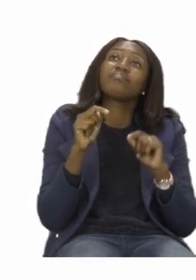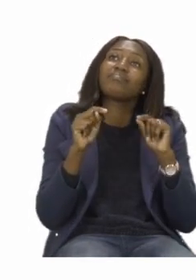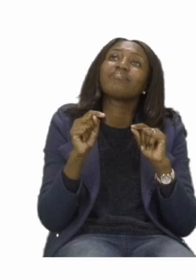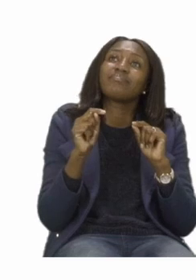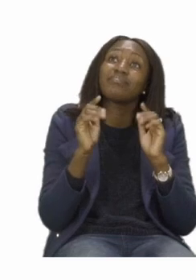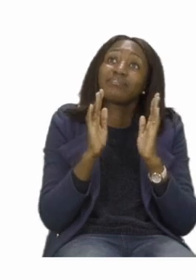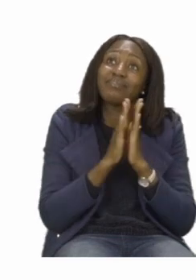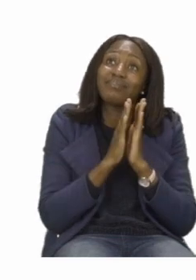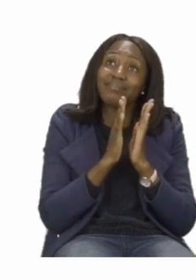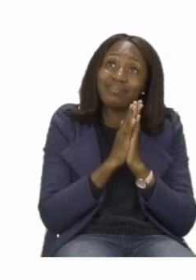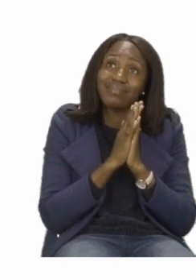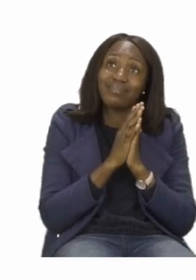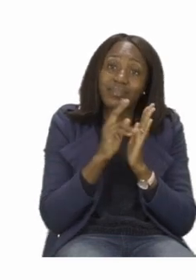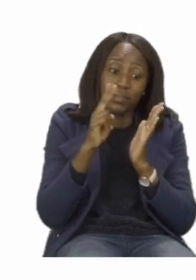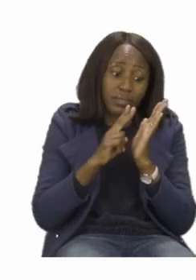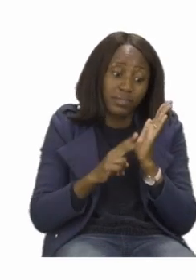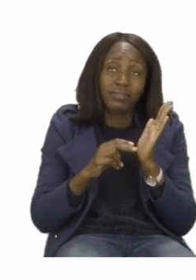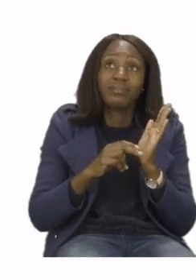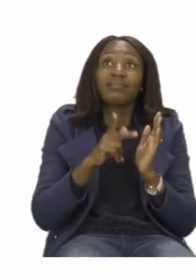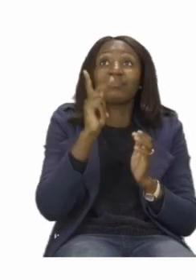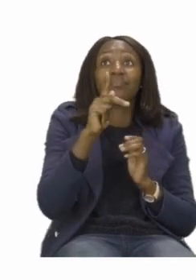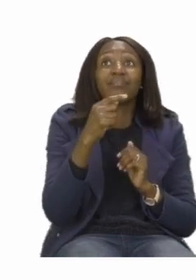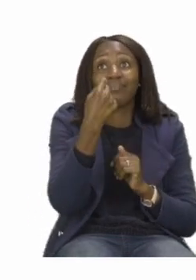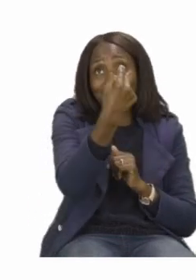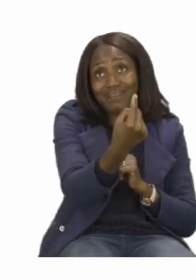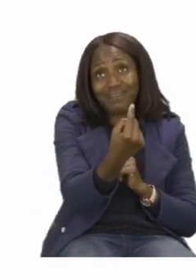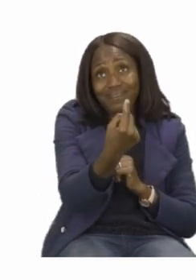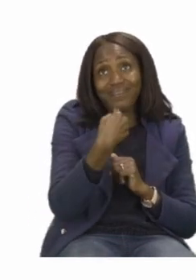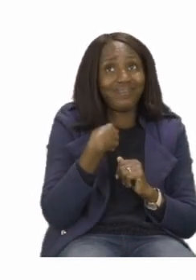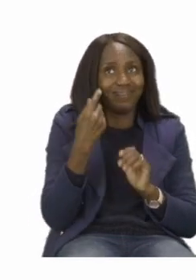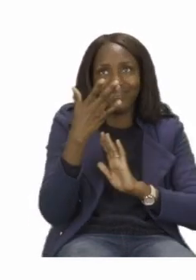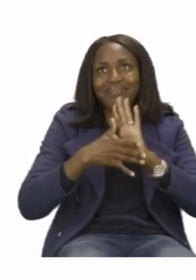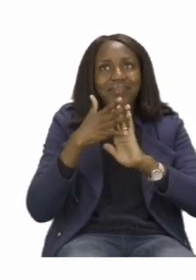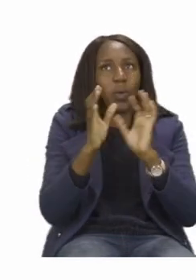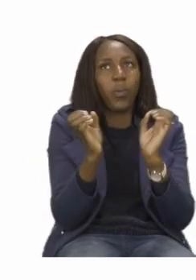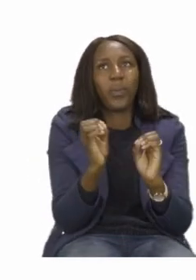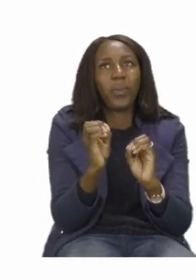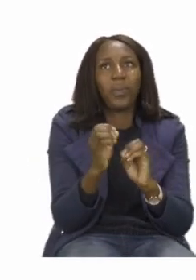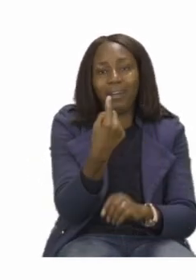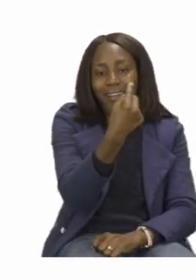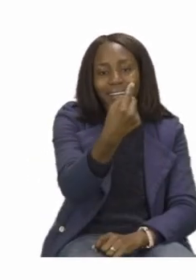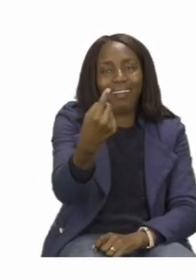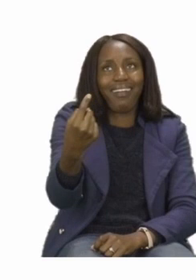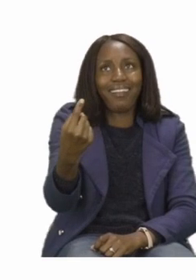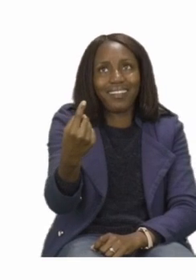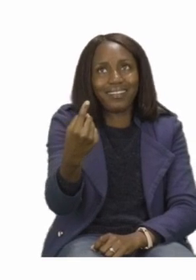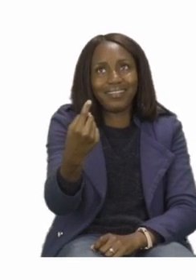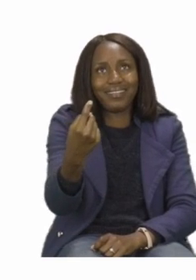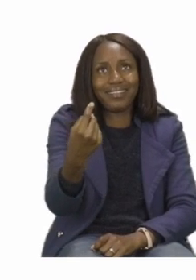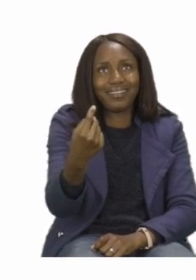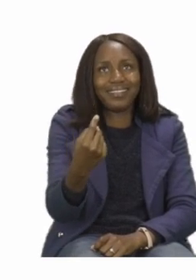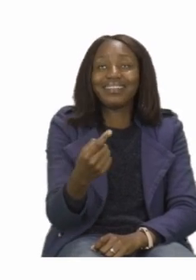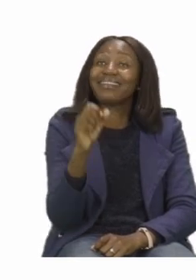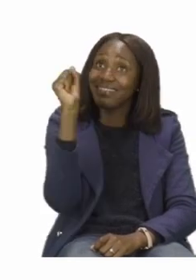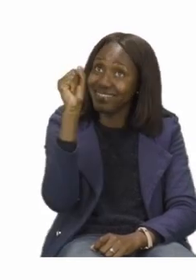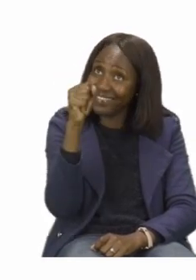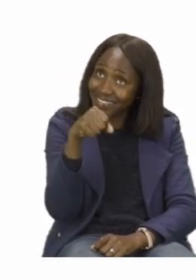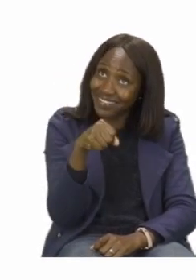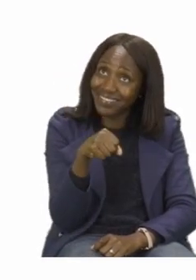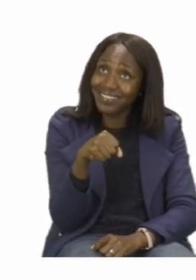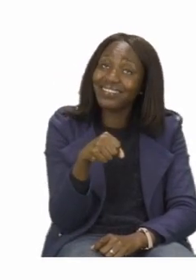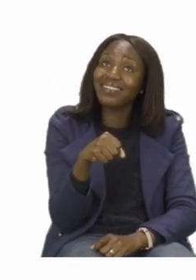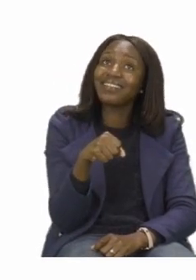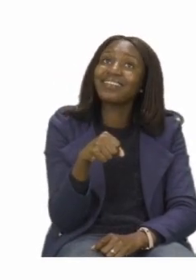you to read your comprehension a second time by yourselves. Yes,